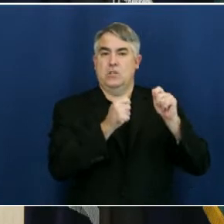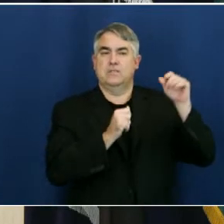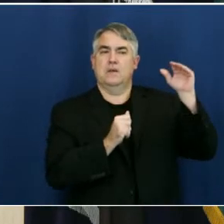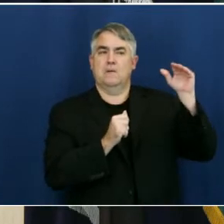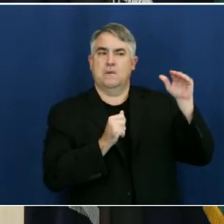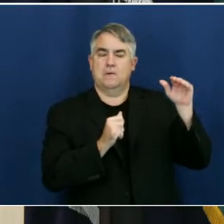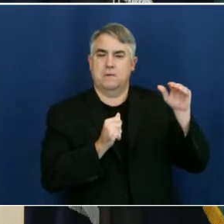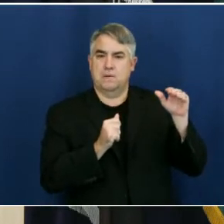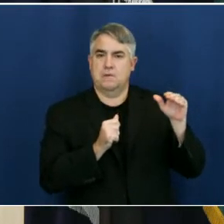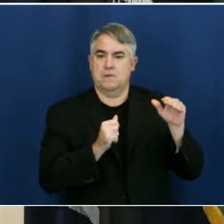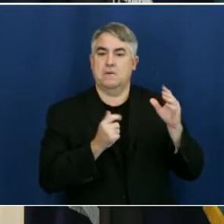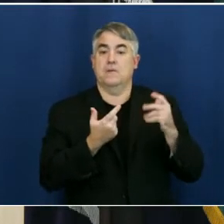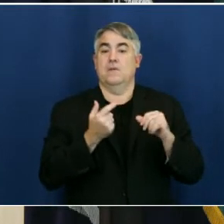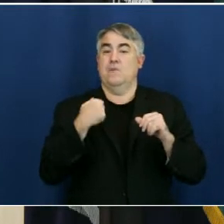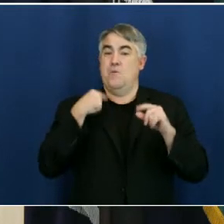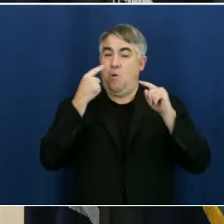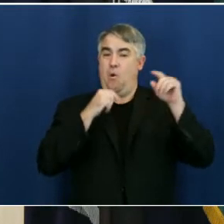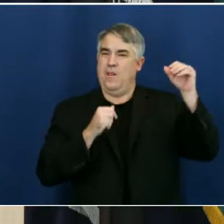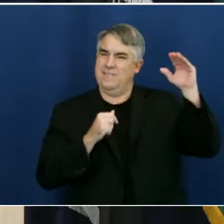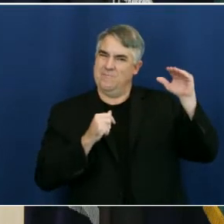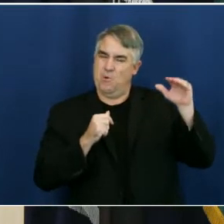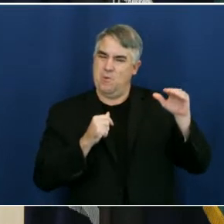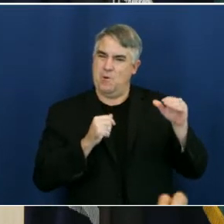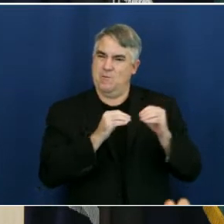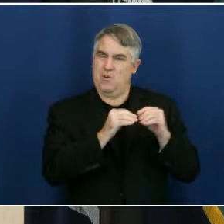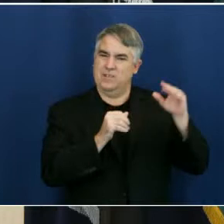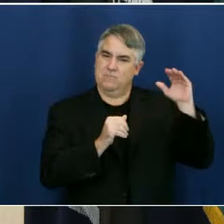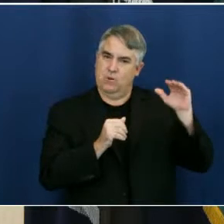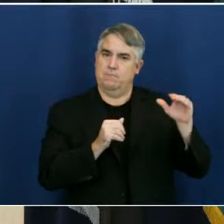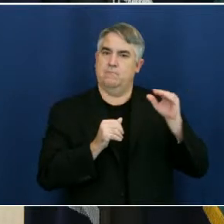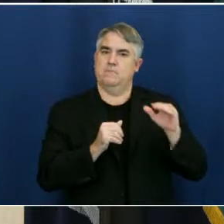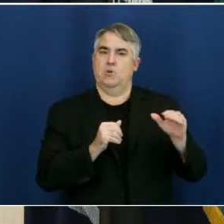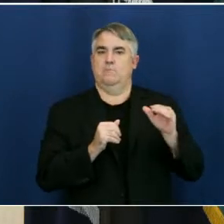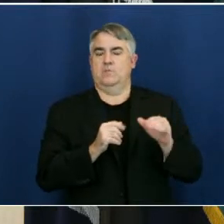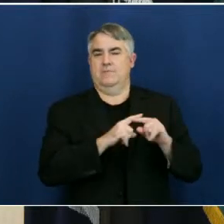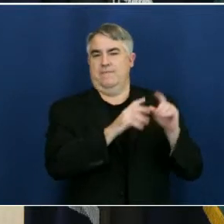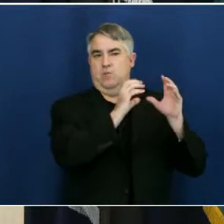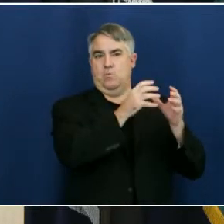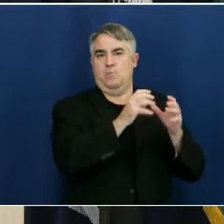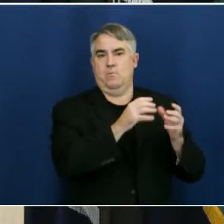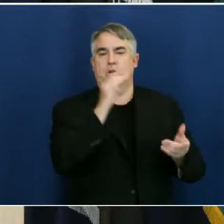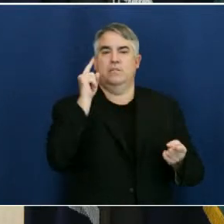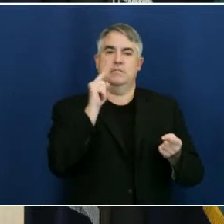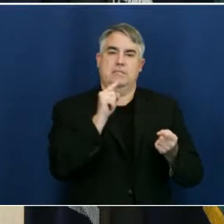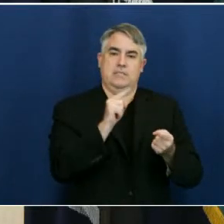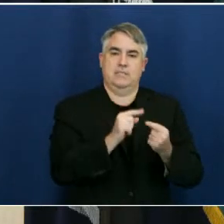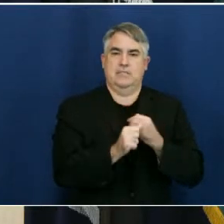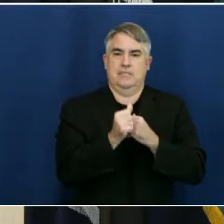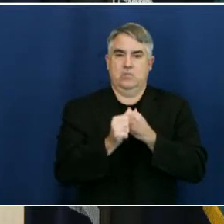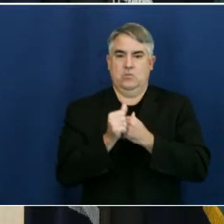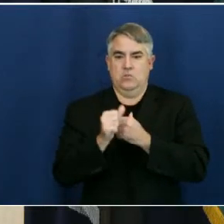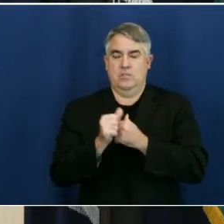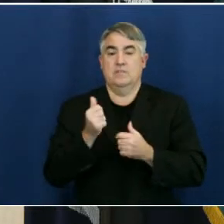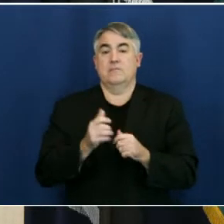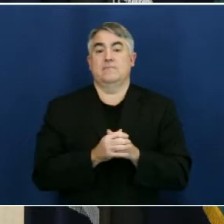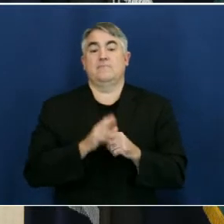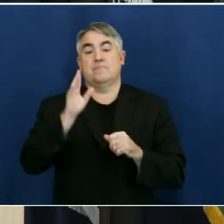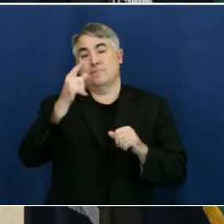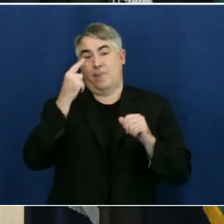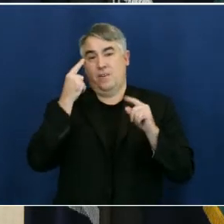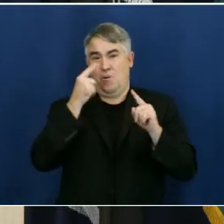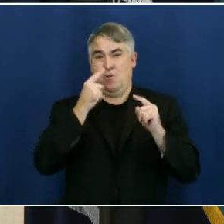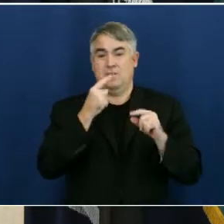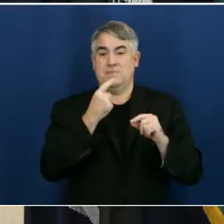be in order to move down. And again, we have a long way to go before the red tier, but opening the purple tier will hopefully provide some